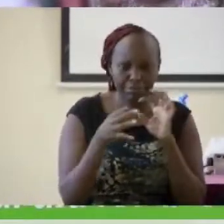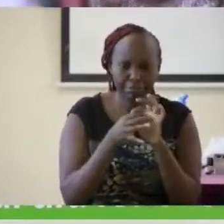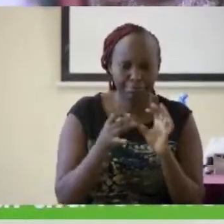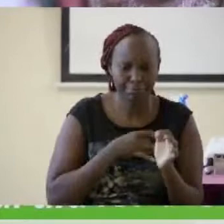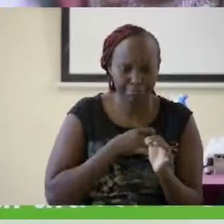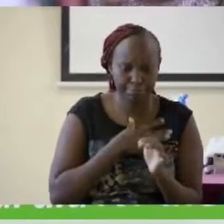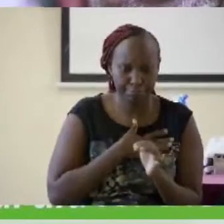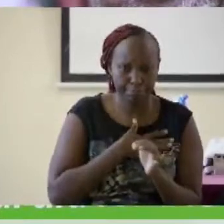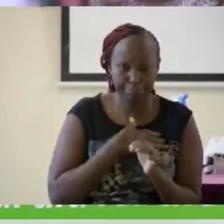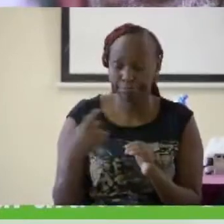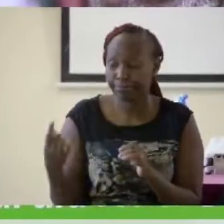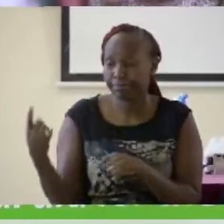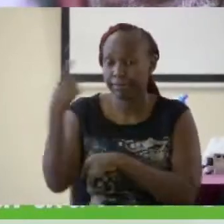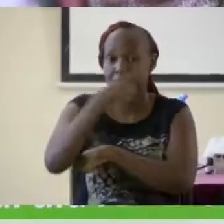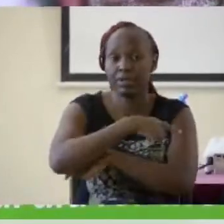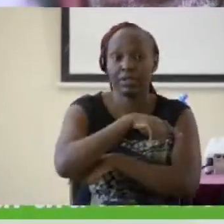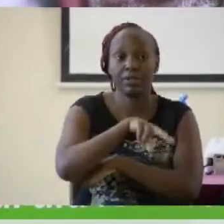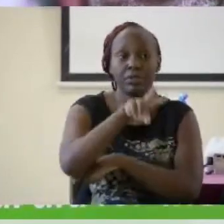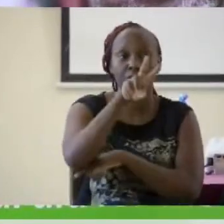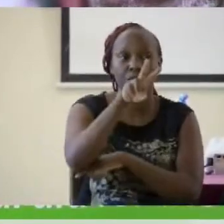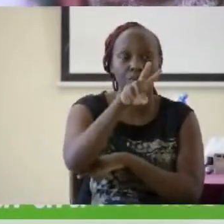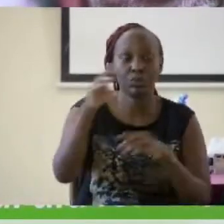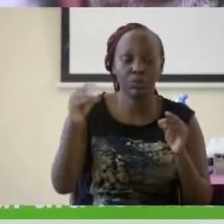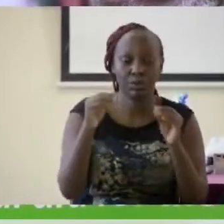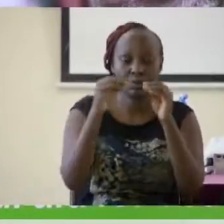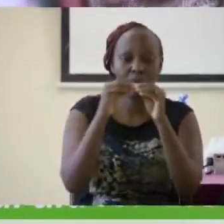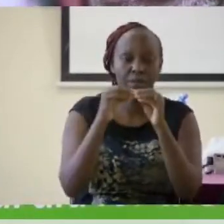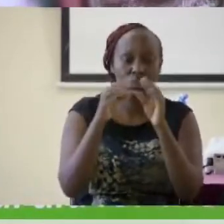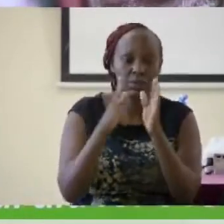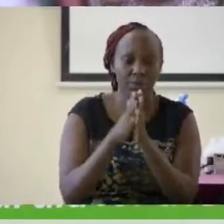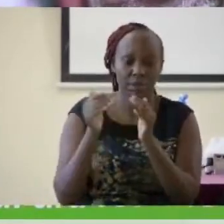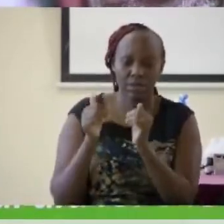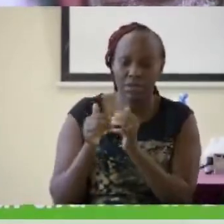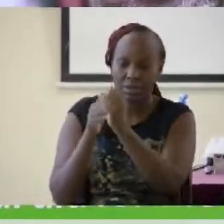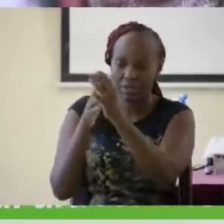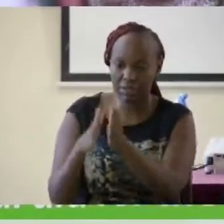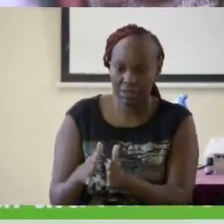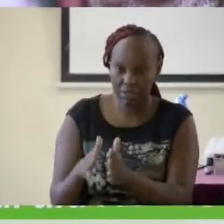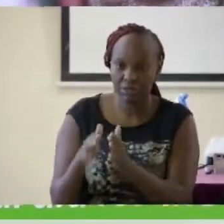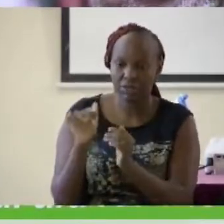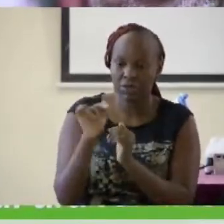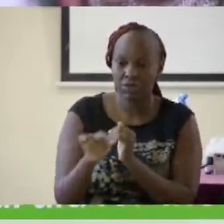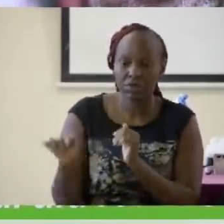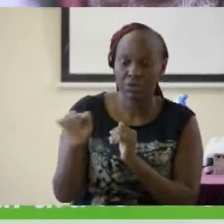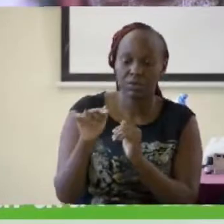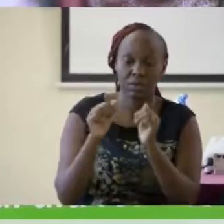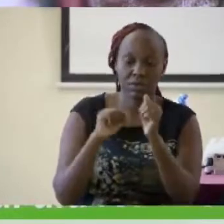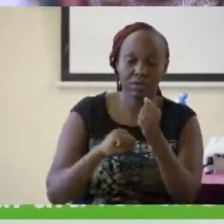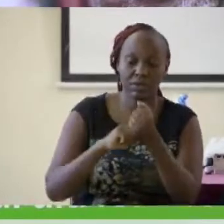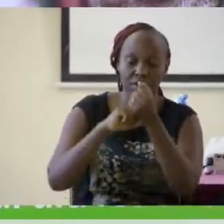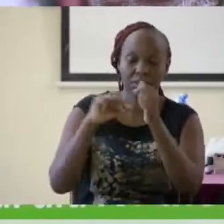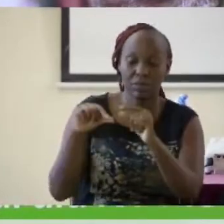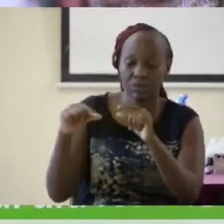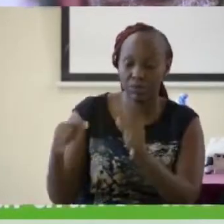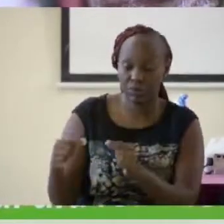2, we then met now with the leaders of those support groups